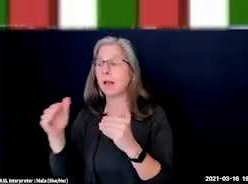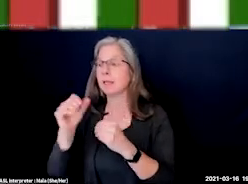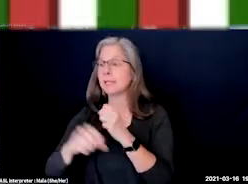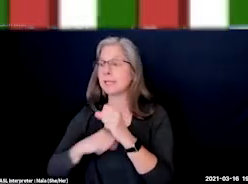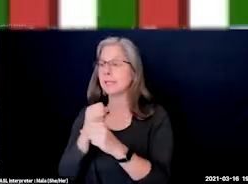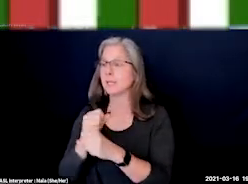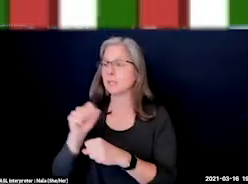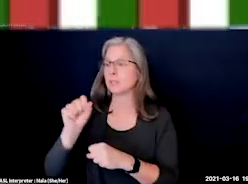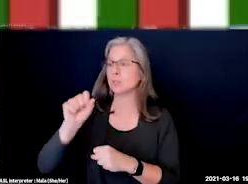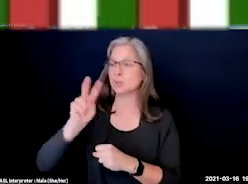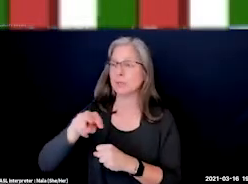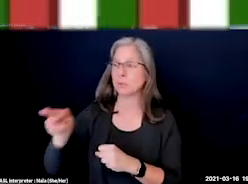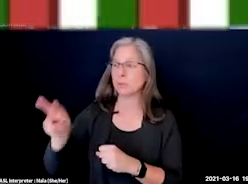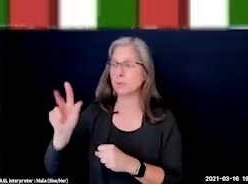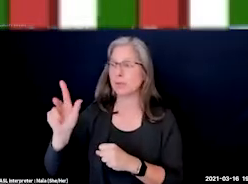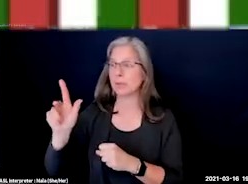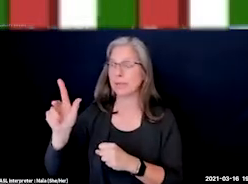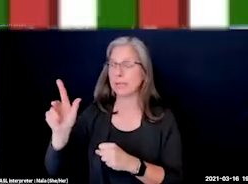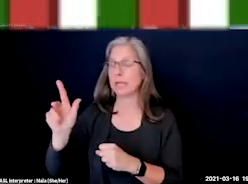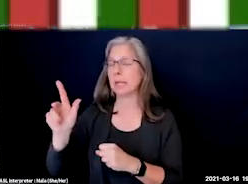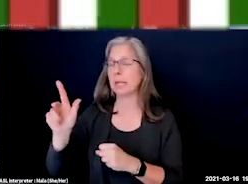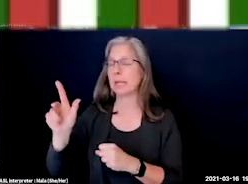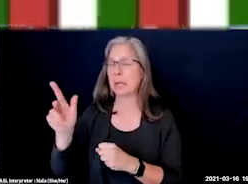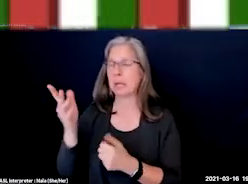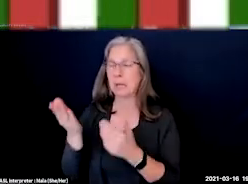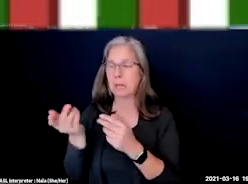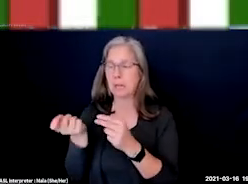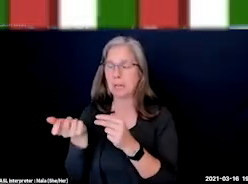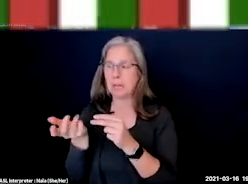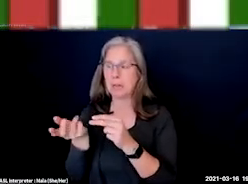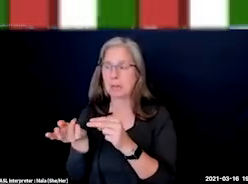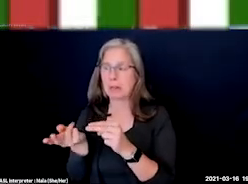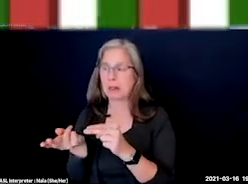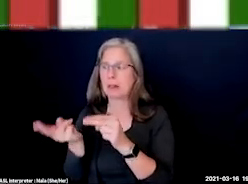we're anticipating a slight increase over our